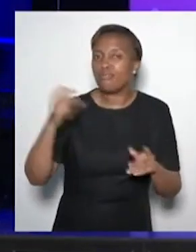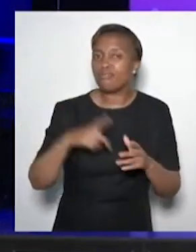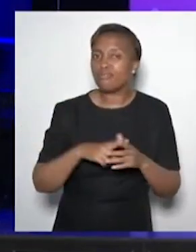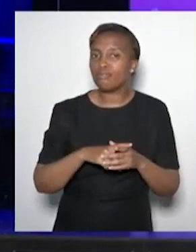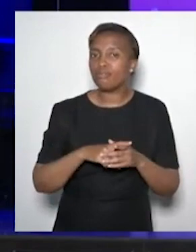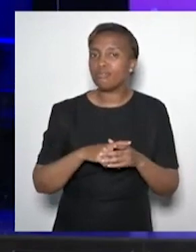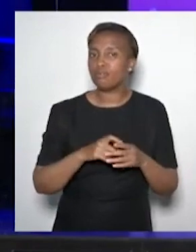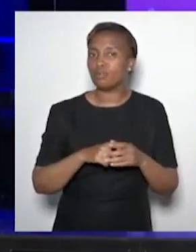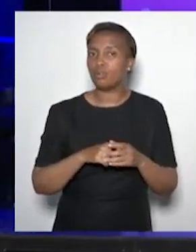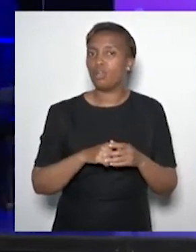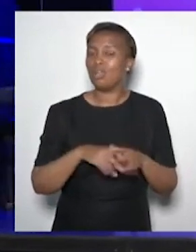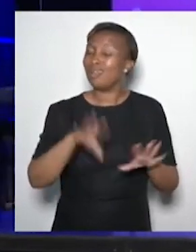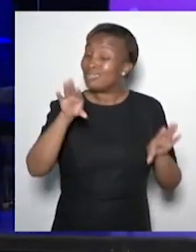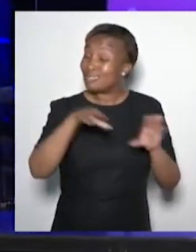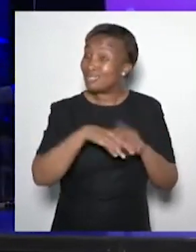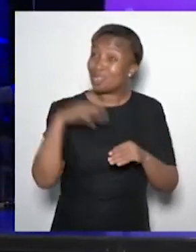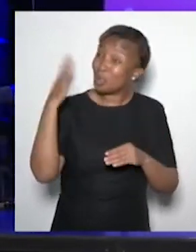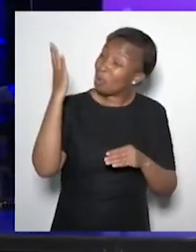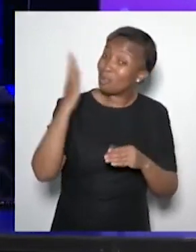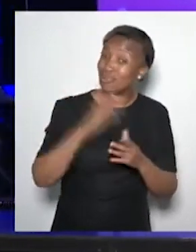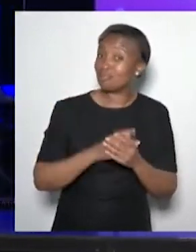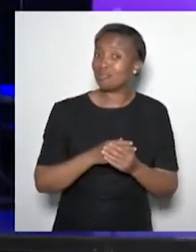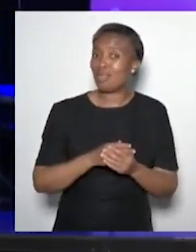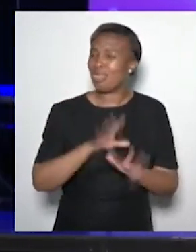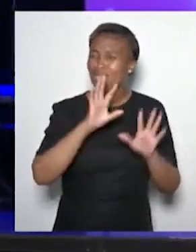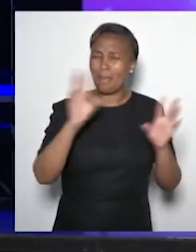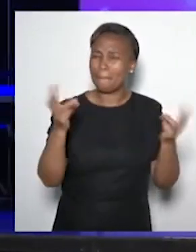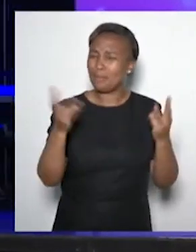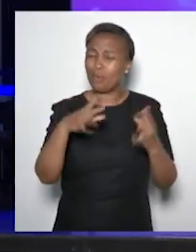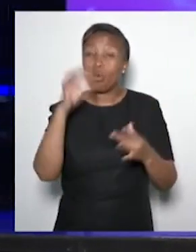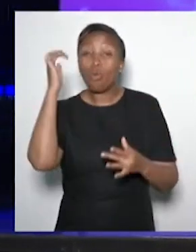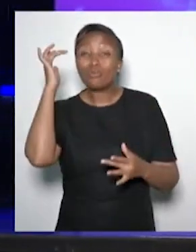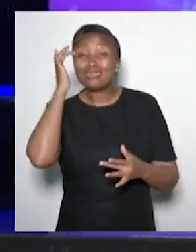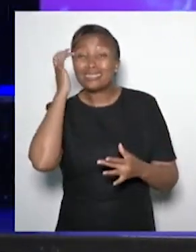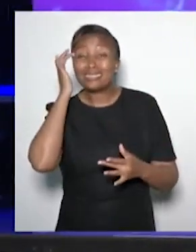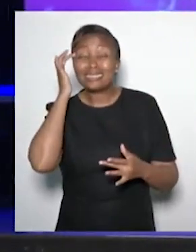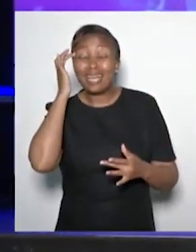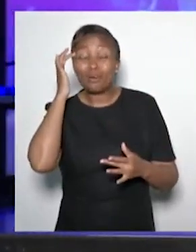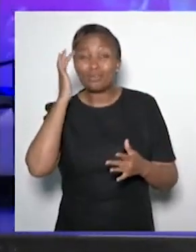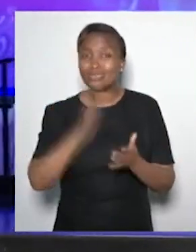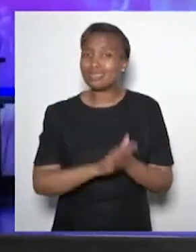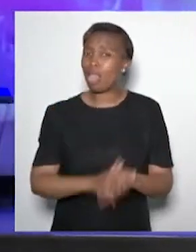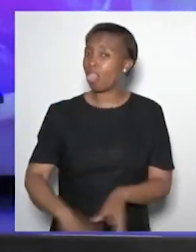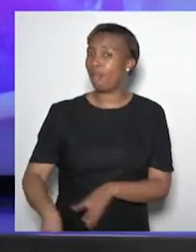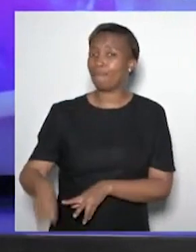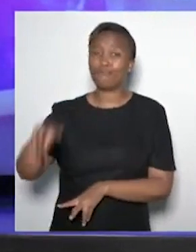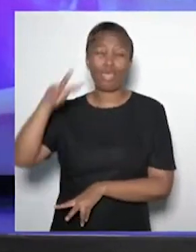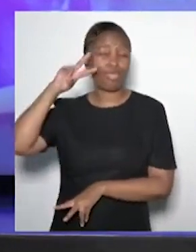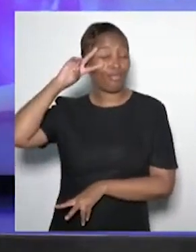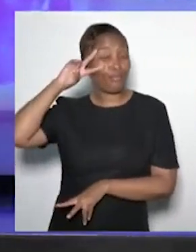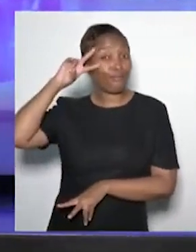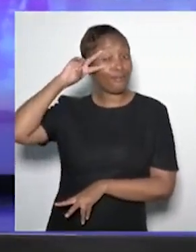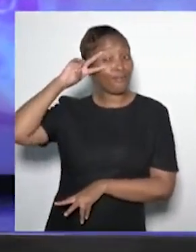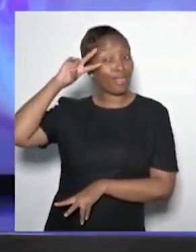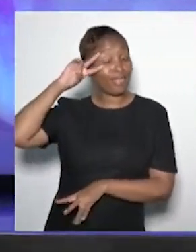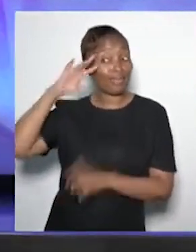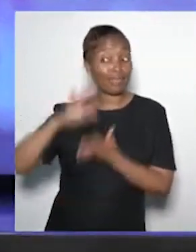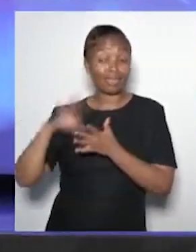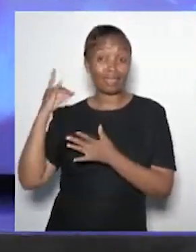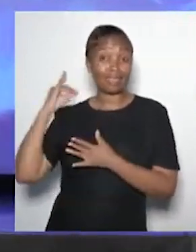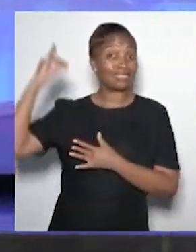Geshems, the Tobias, the Delilahs, the